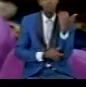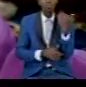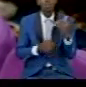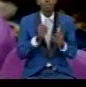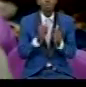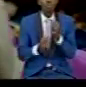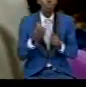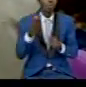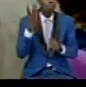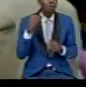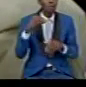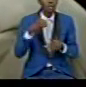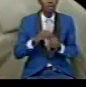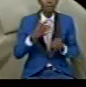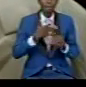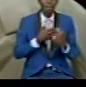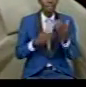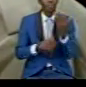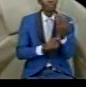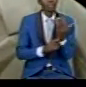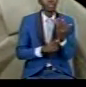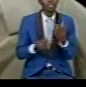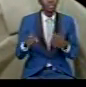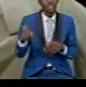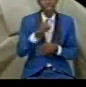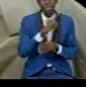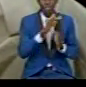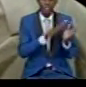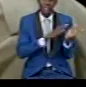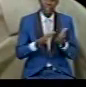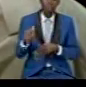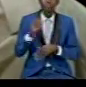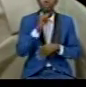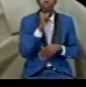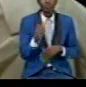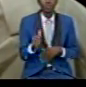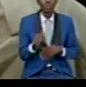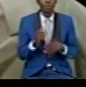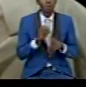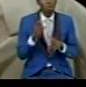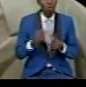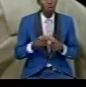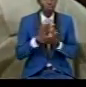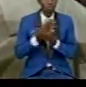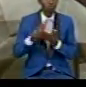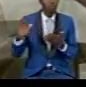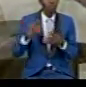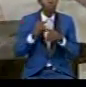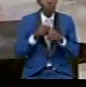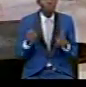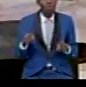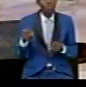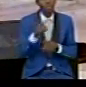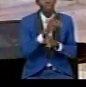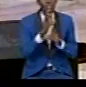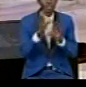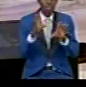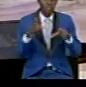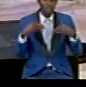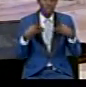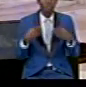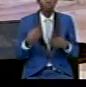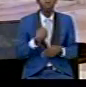which was in my flesh, ye despise not, nor rejected, but you received